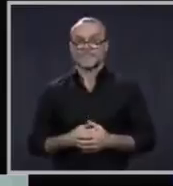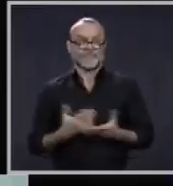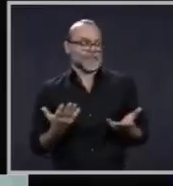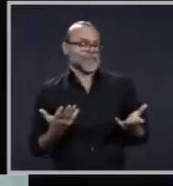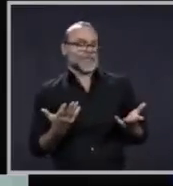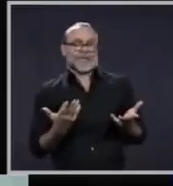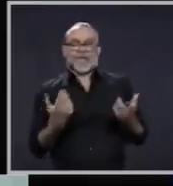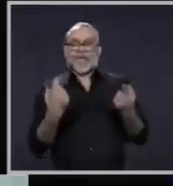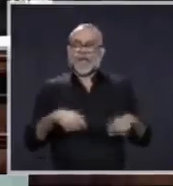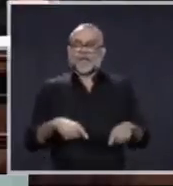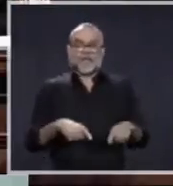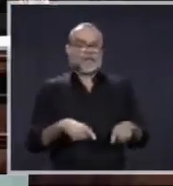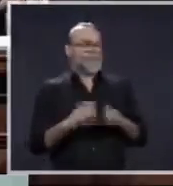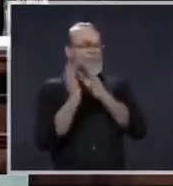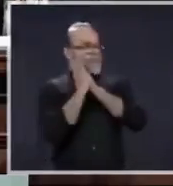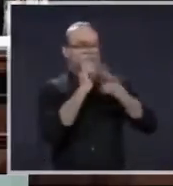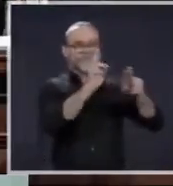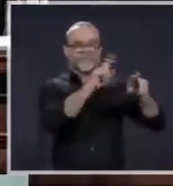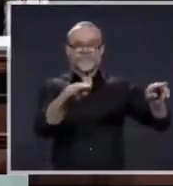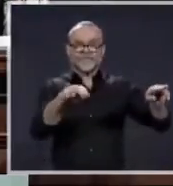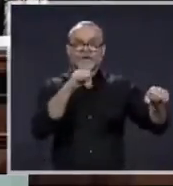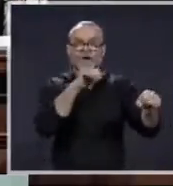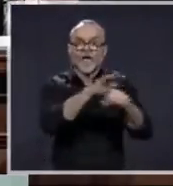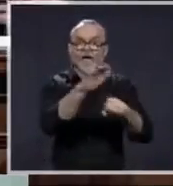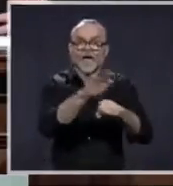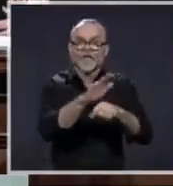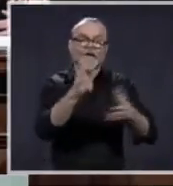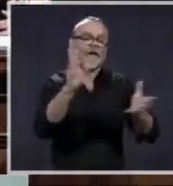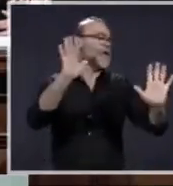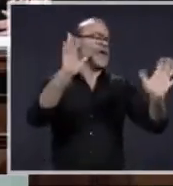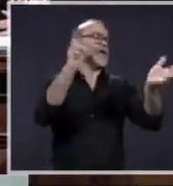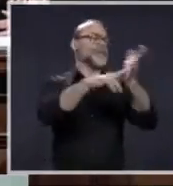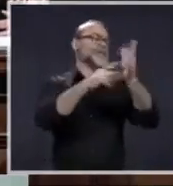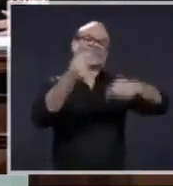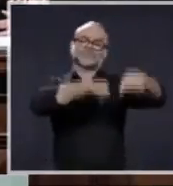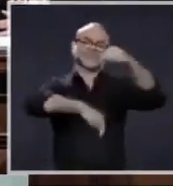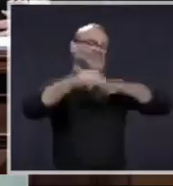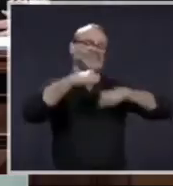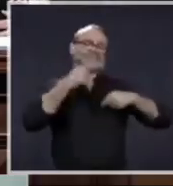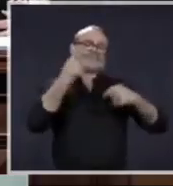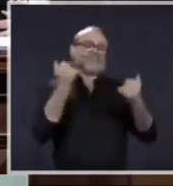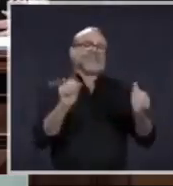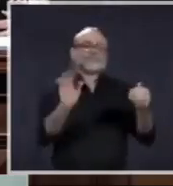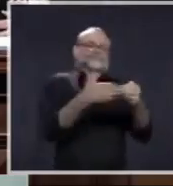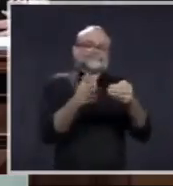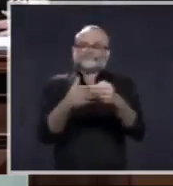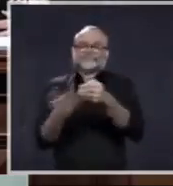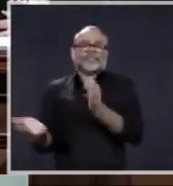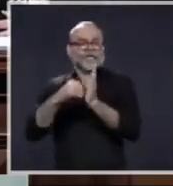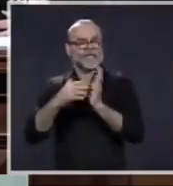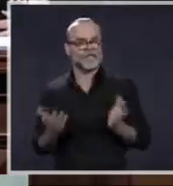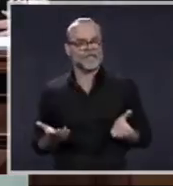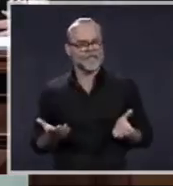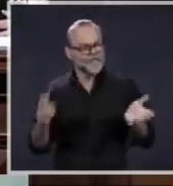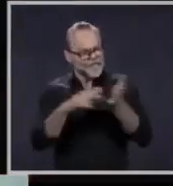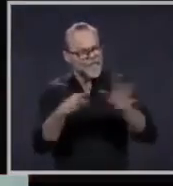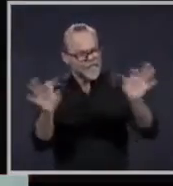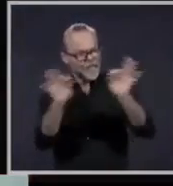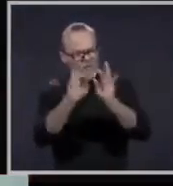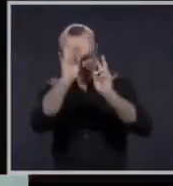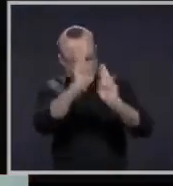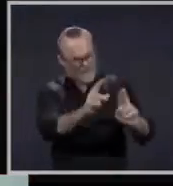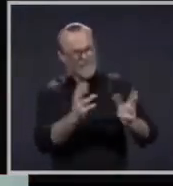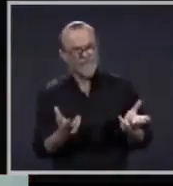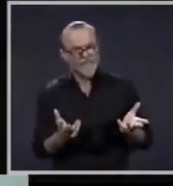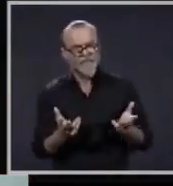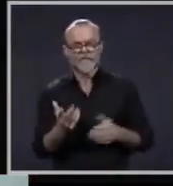virus. And if I may add, because, you know, people value very much our workers, our health workers,